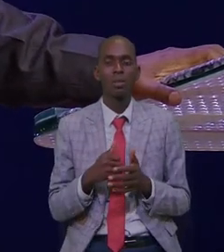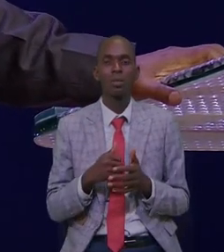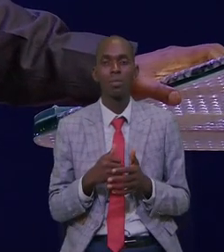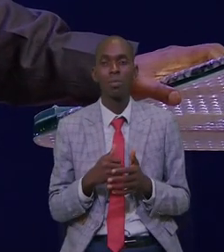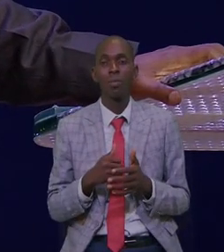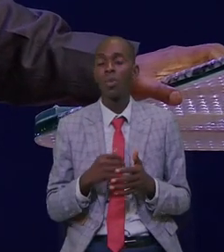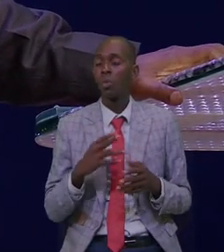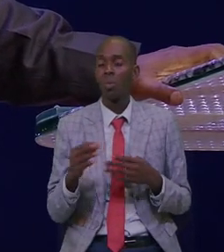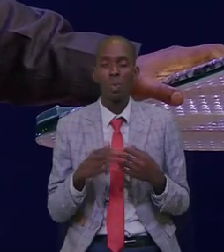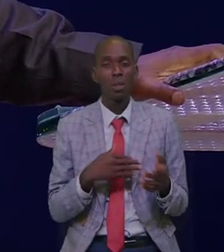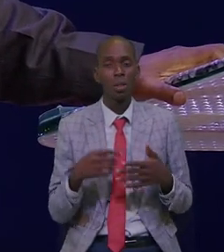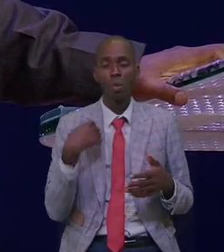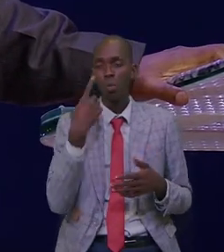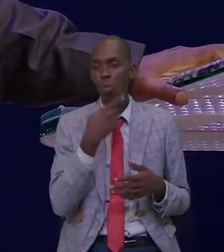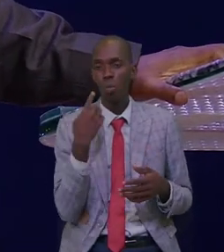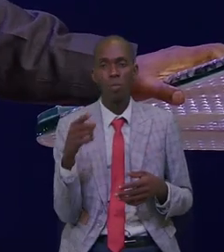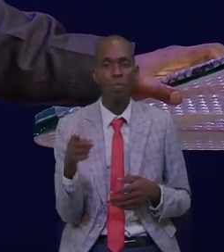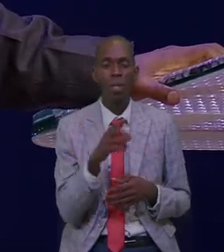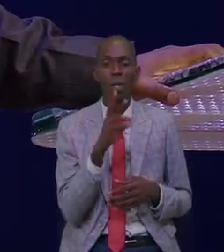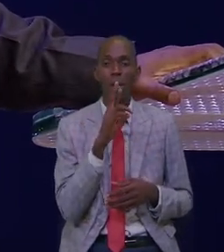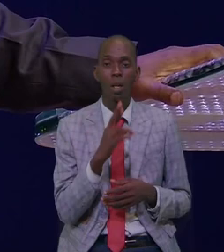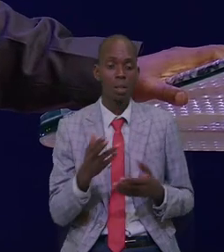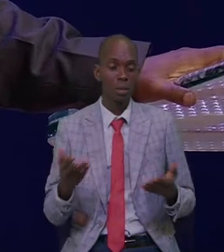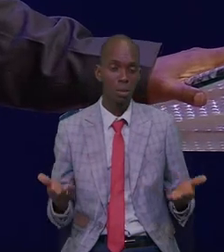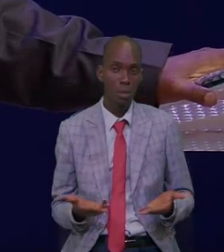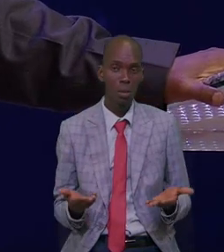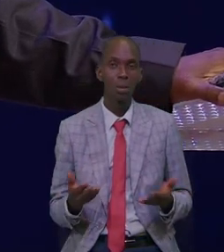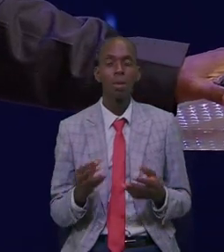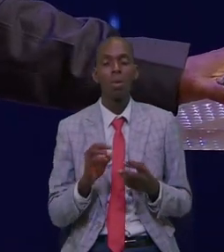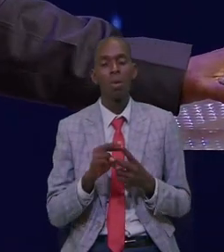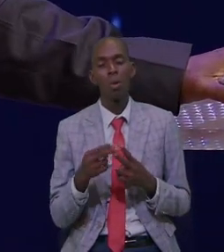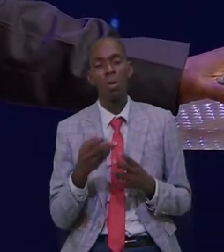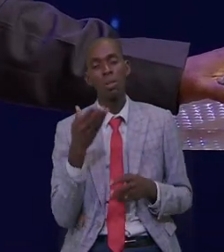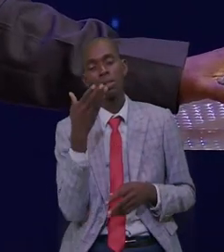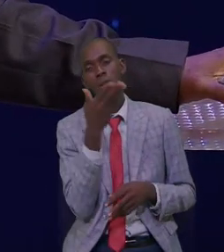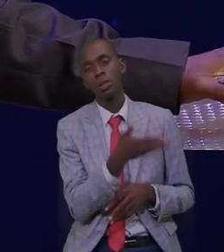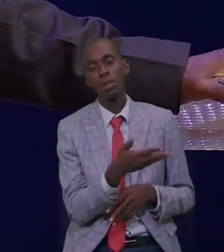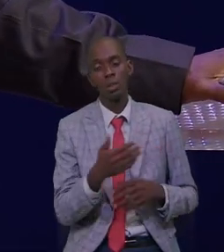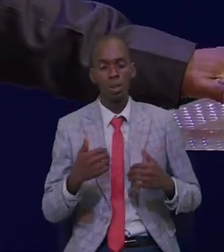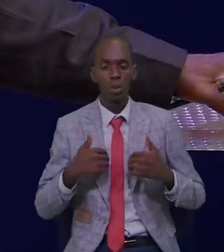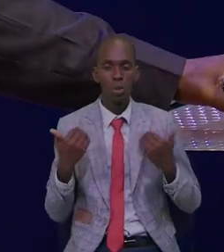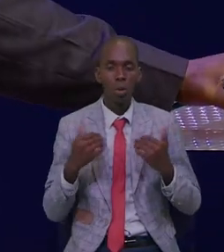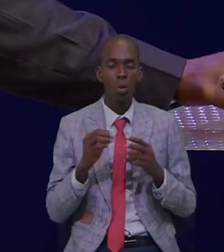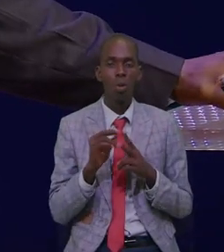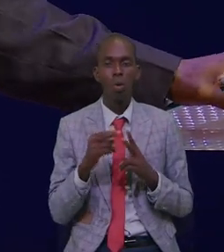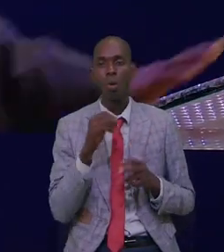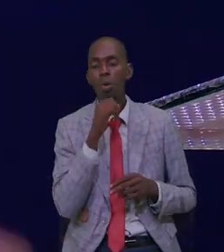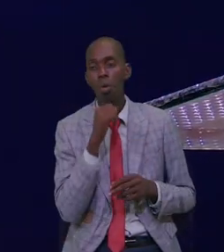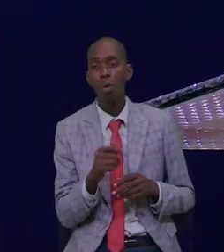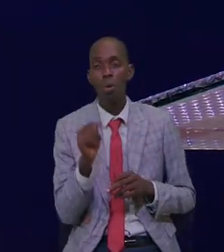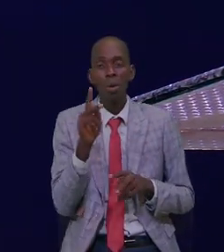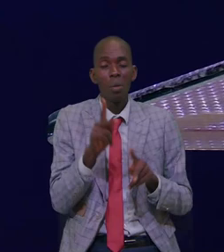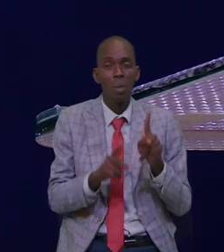eternity. Whoever they are, here or over there, young or old, the people